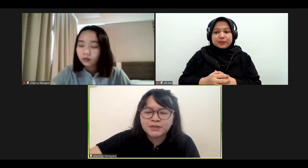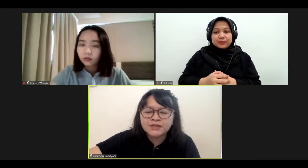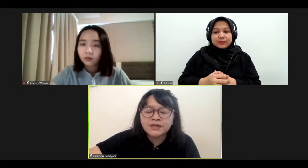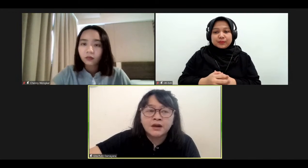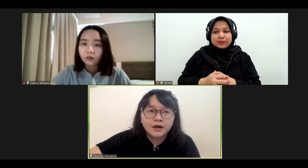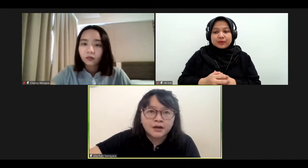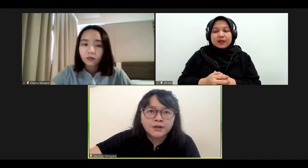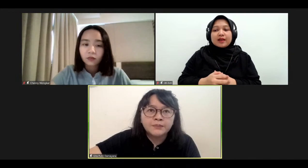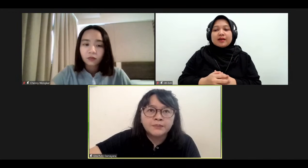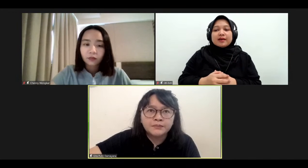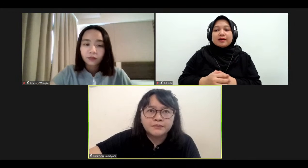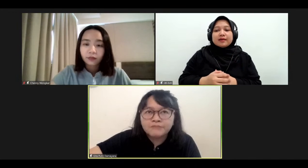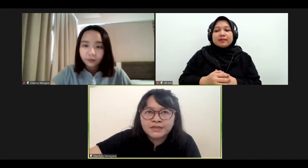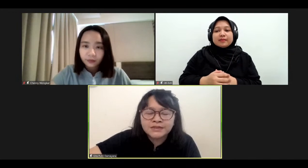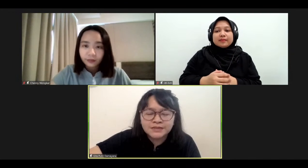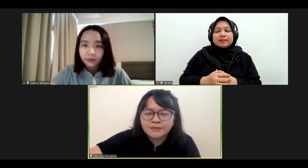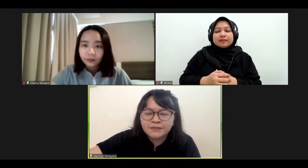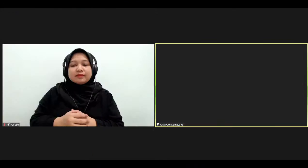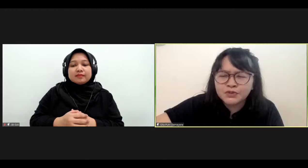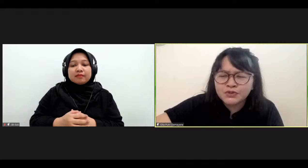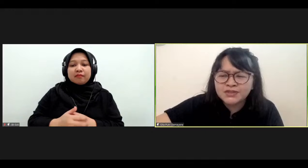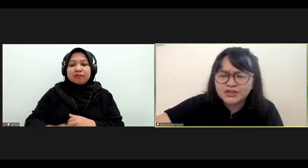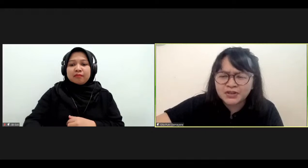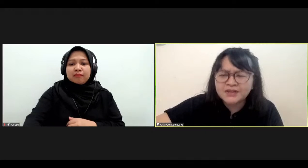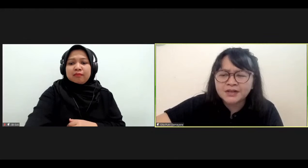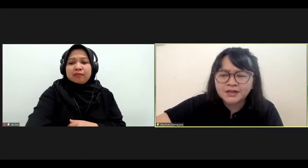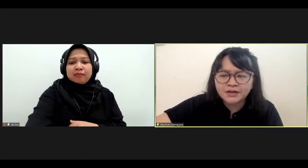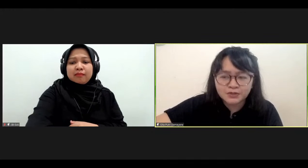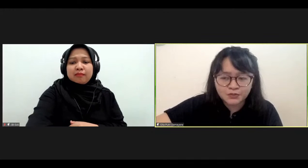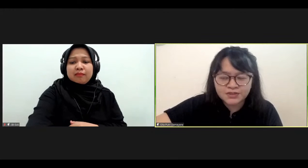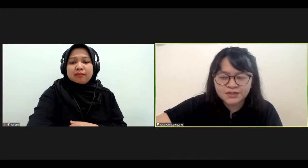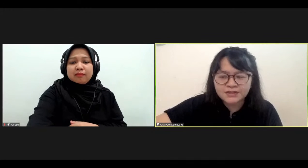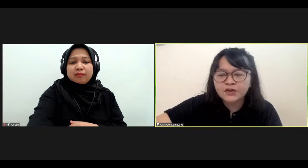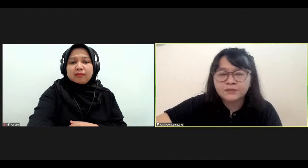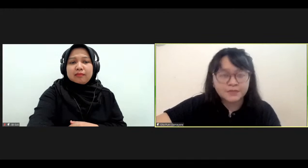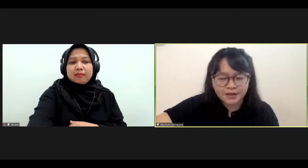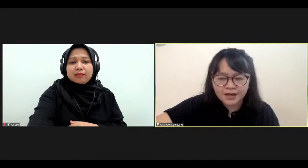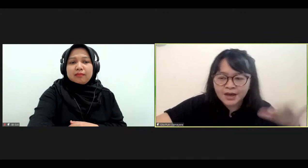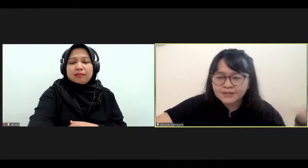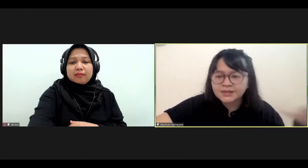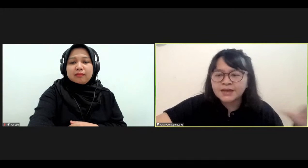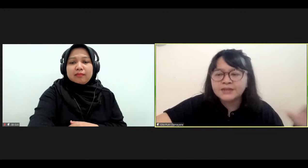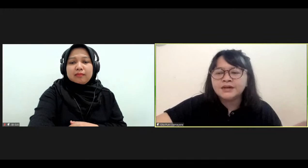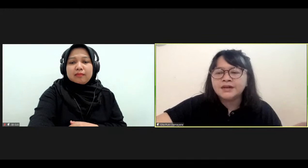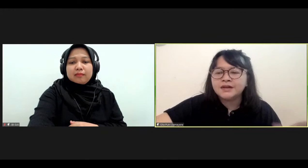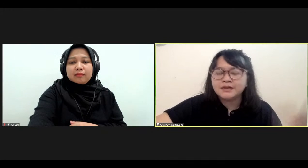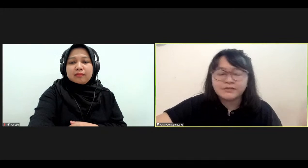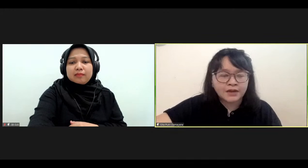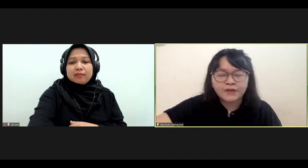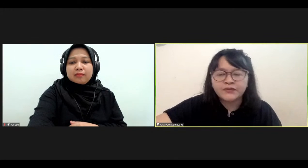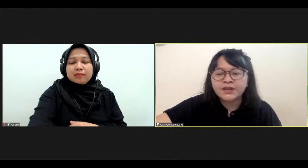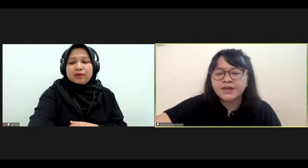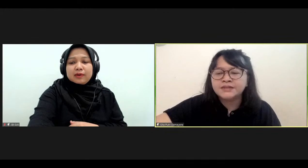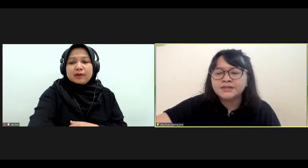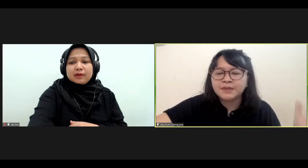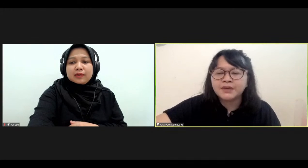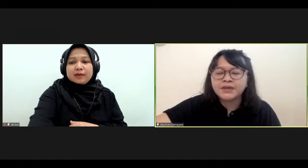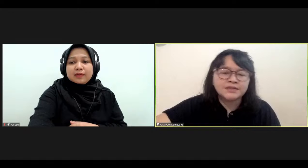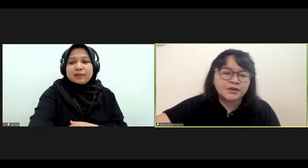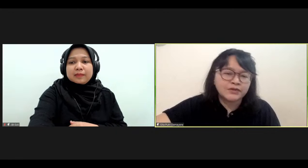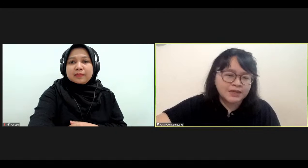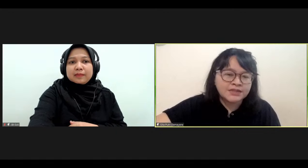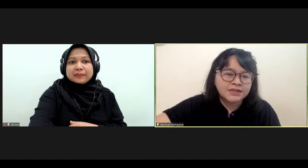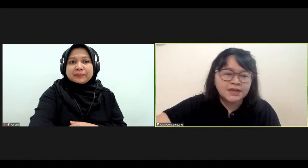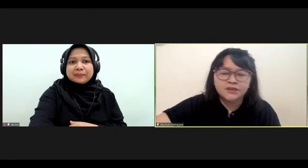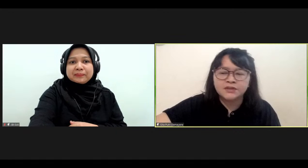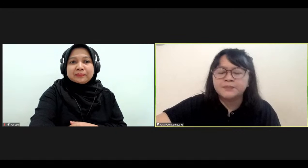civic space are, let's just say, mutually shared across regions from ASEAN, the Africas, the Americas,